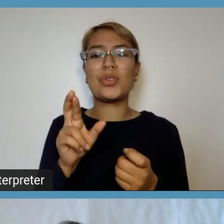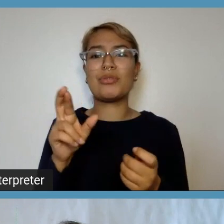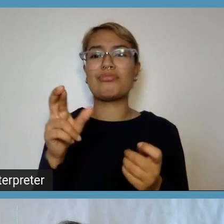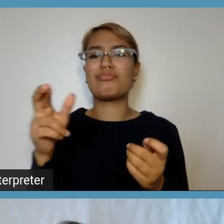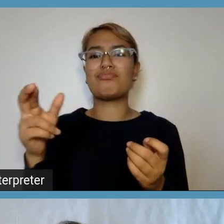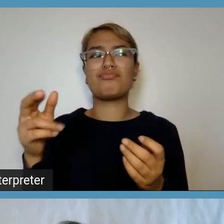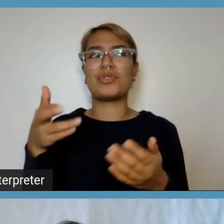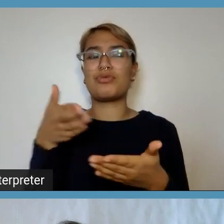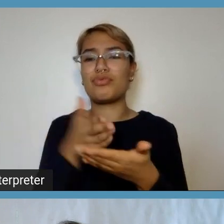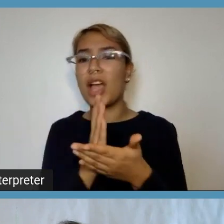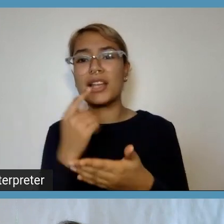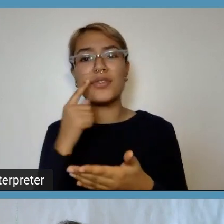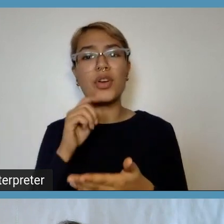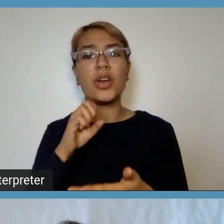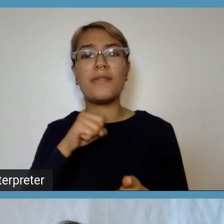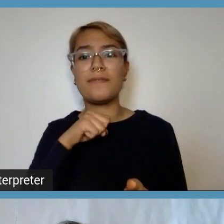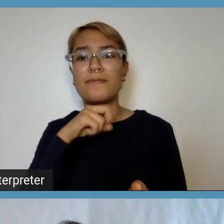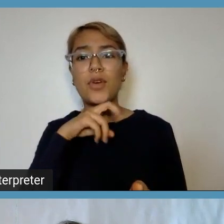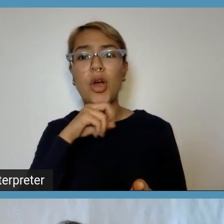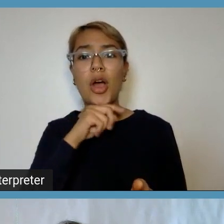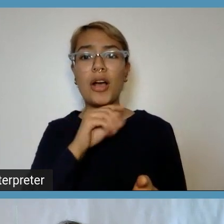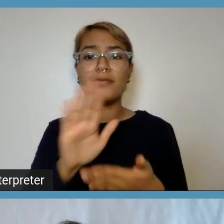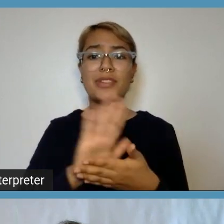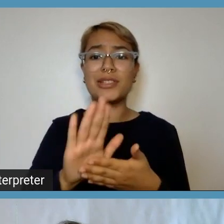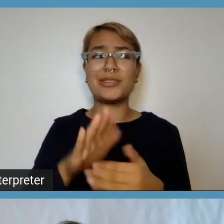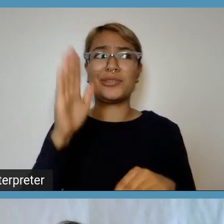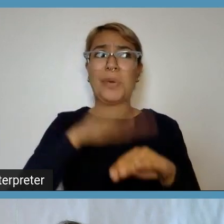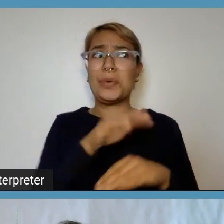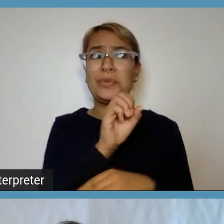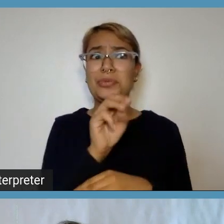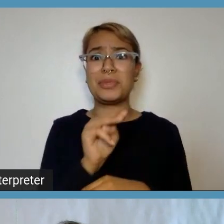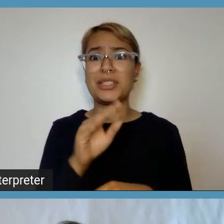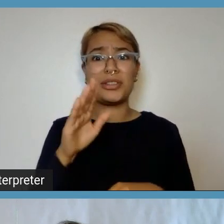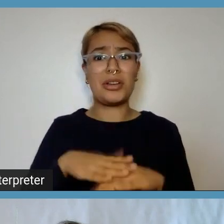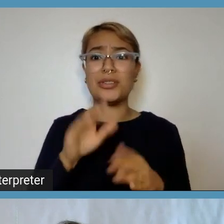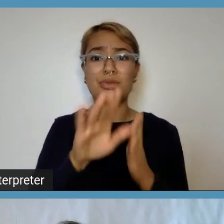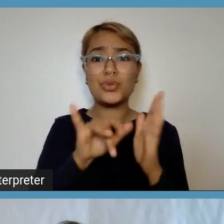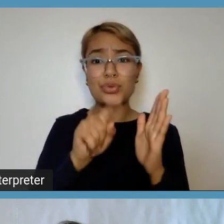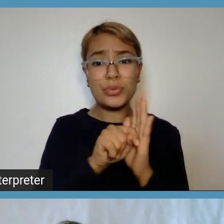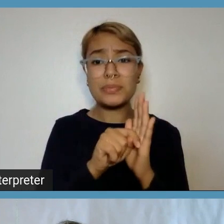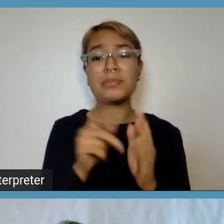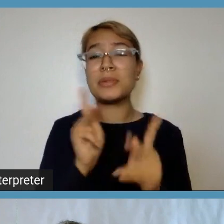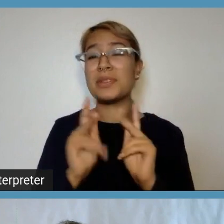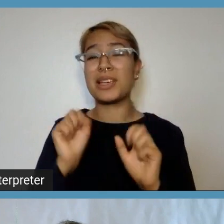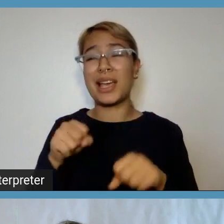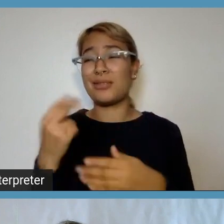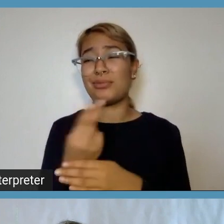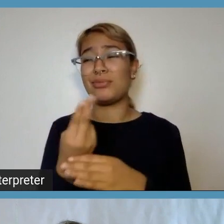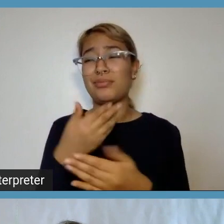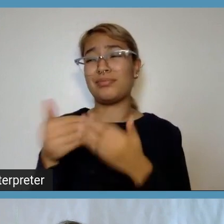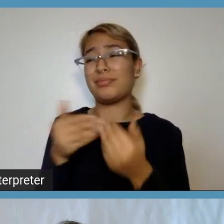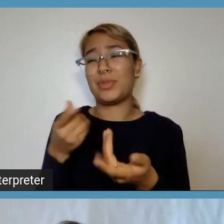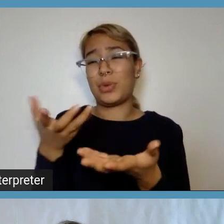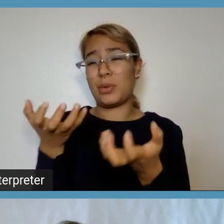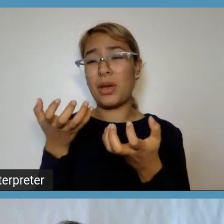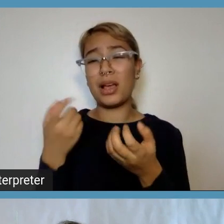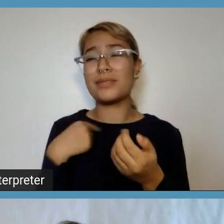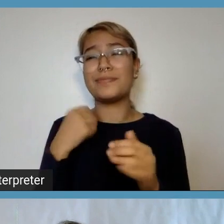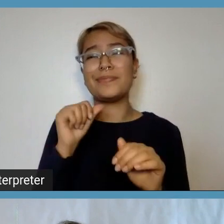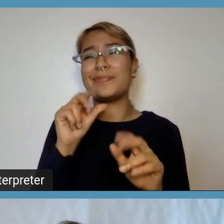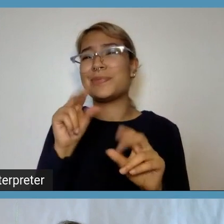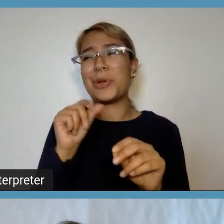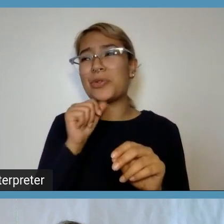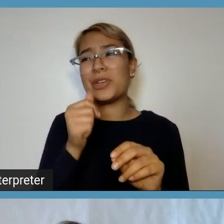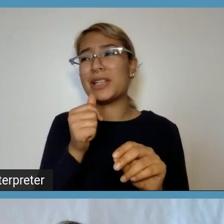video. And honestly, you know, it's on social media, it's on YouTube, and people really can use it however they want. There's not an easy way for us to